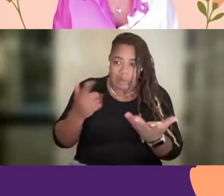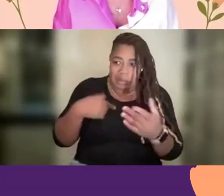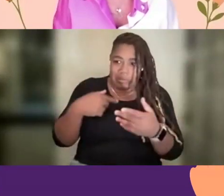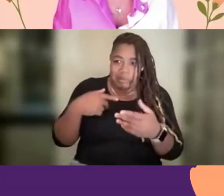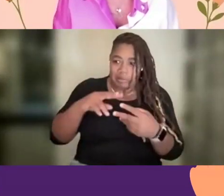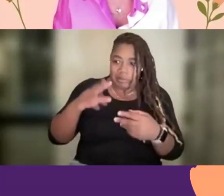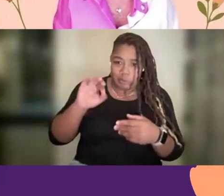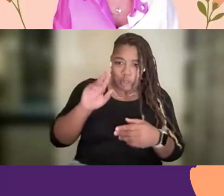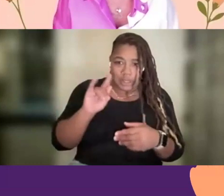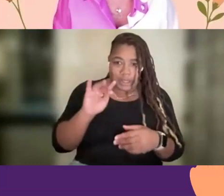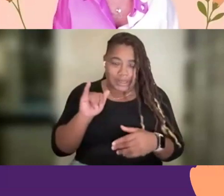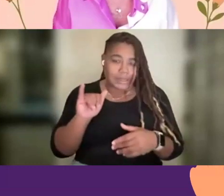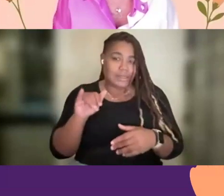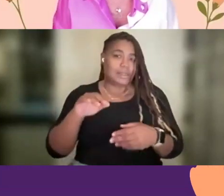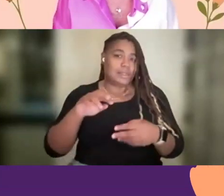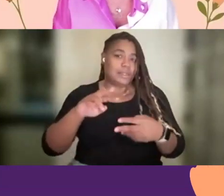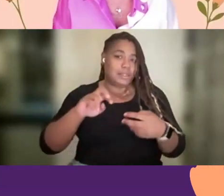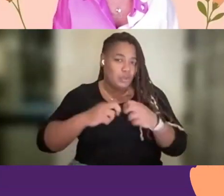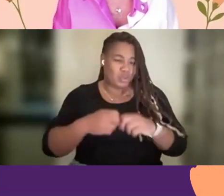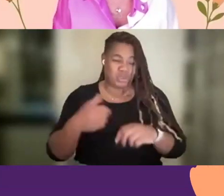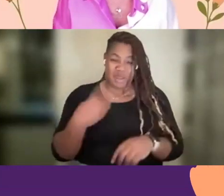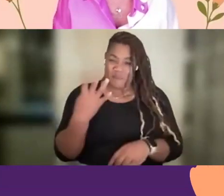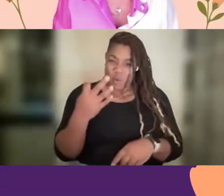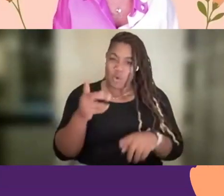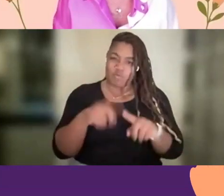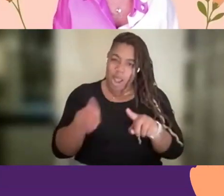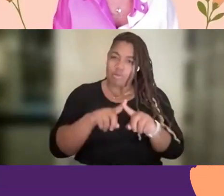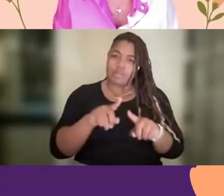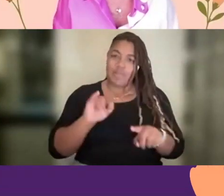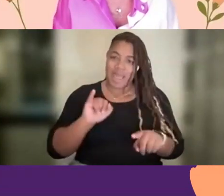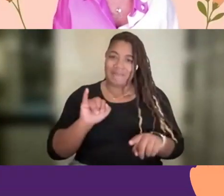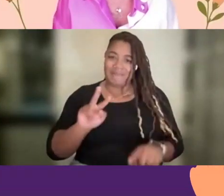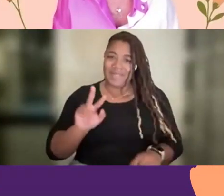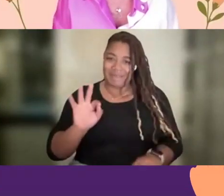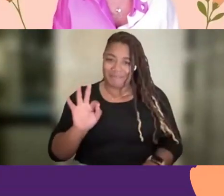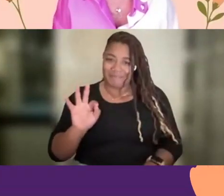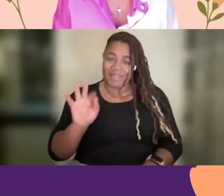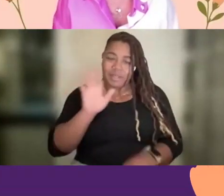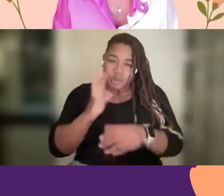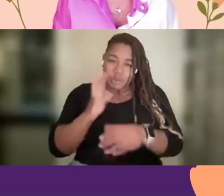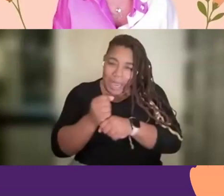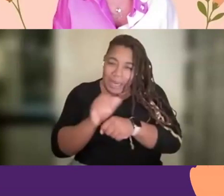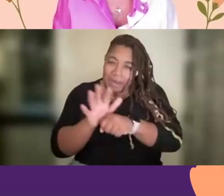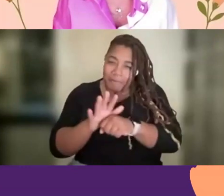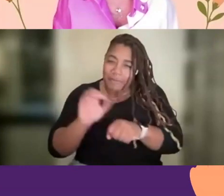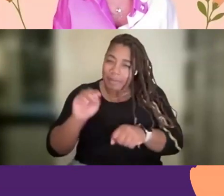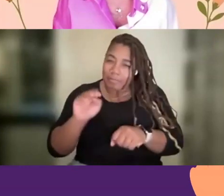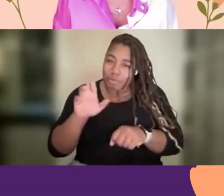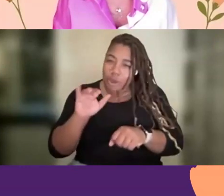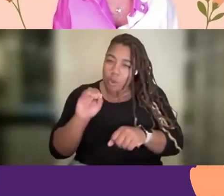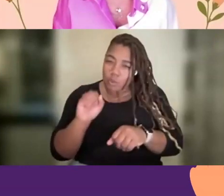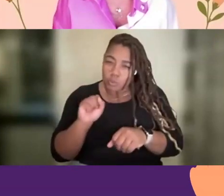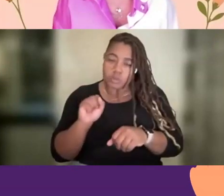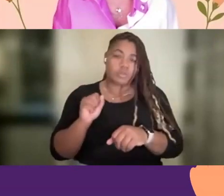4 rounds of IVF to get enough embryos to have what my doctor